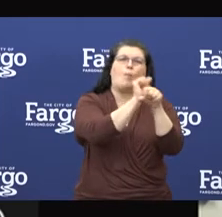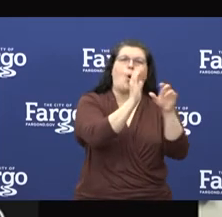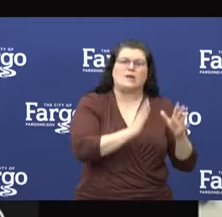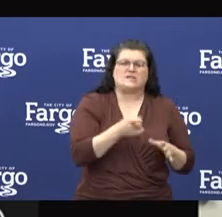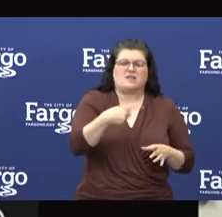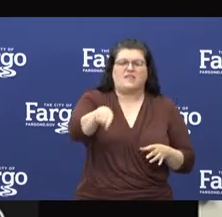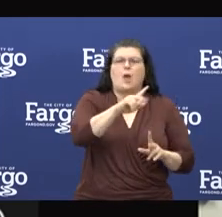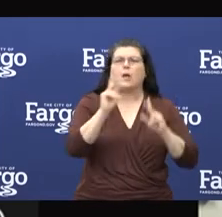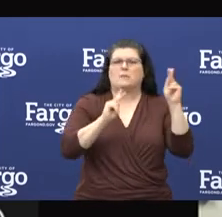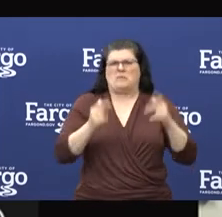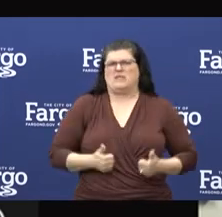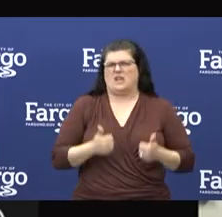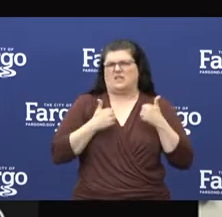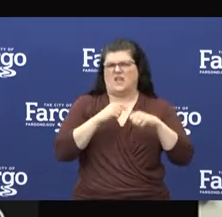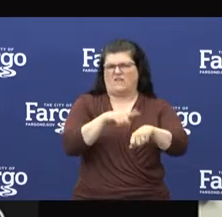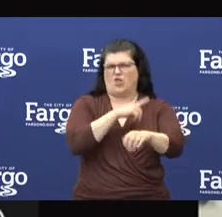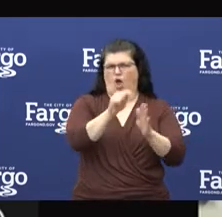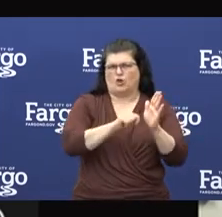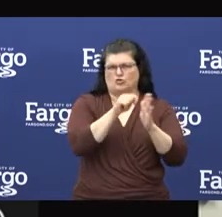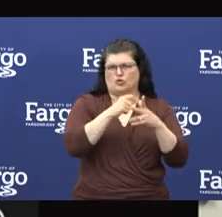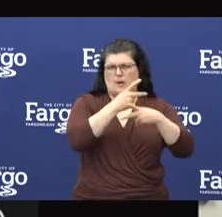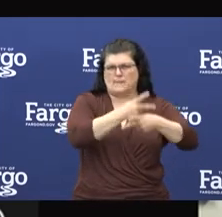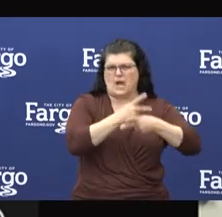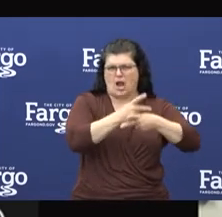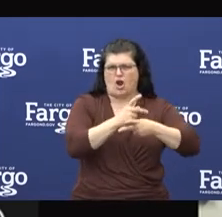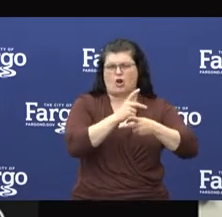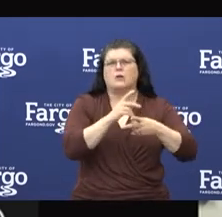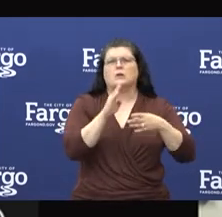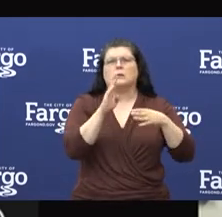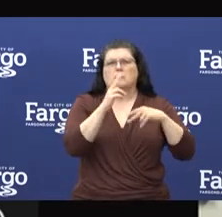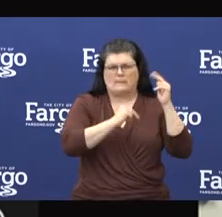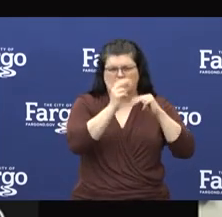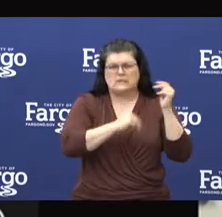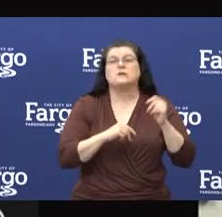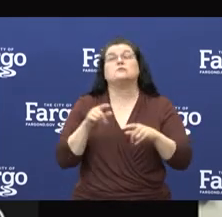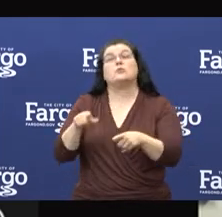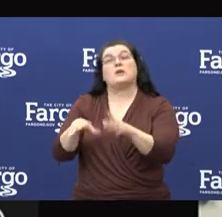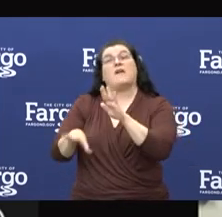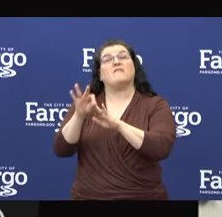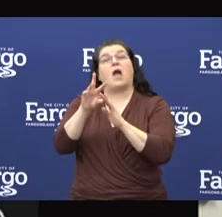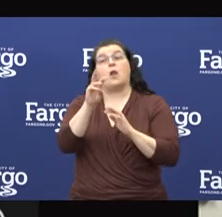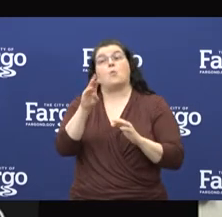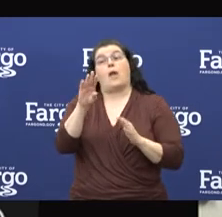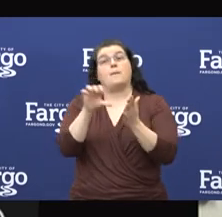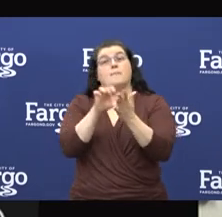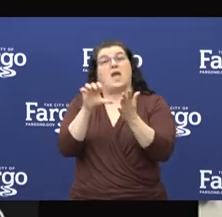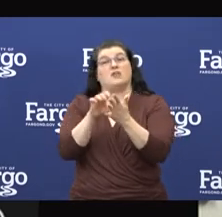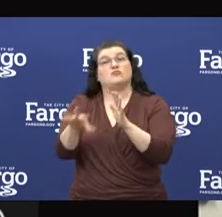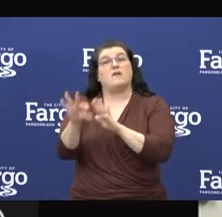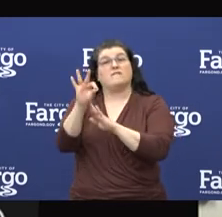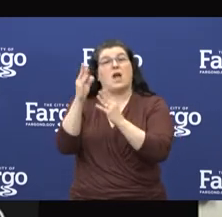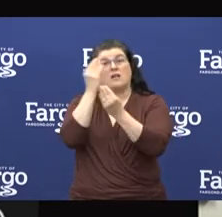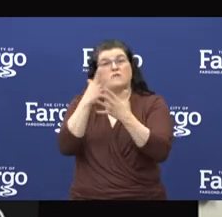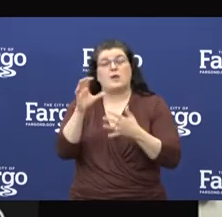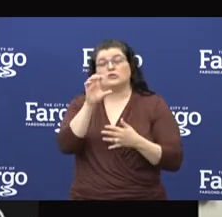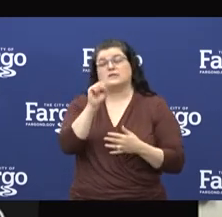illness. And updates on our visitation policy can be found at our website,